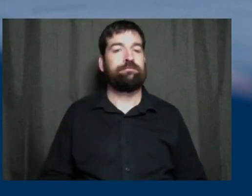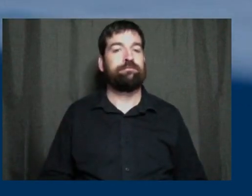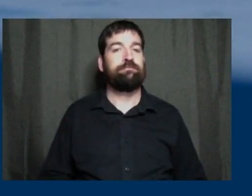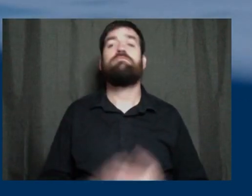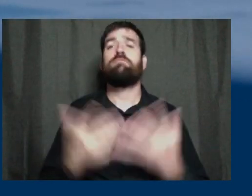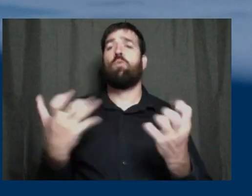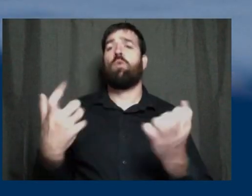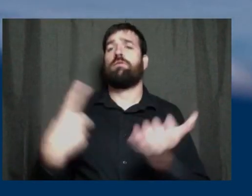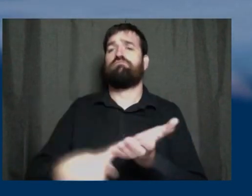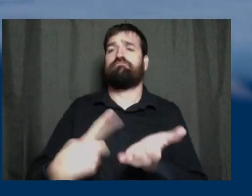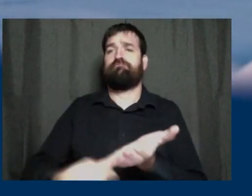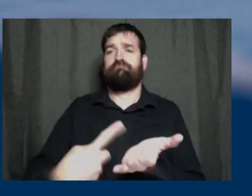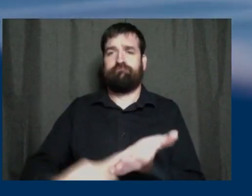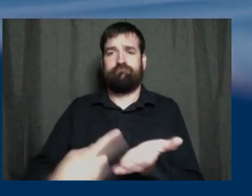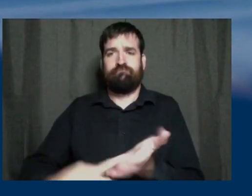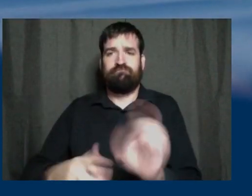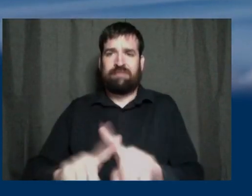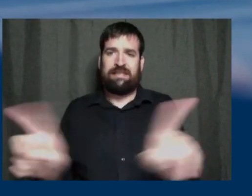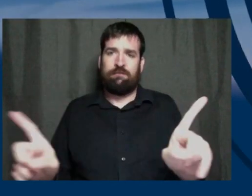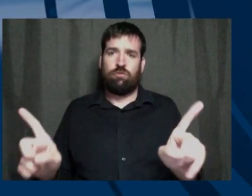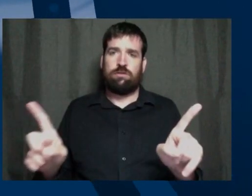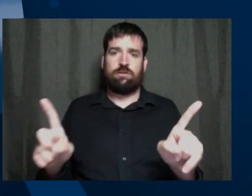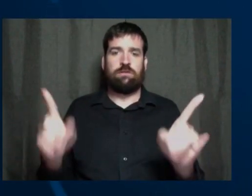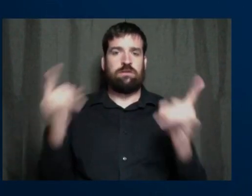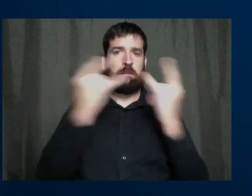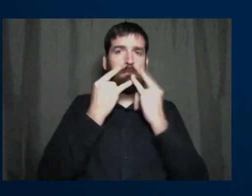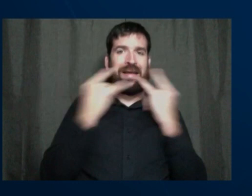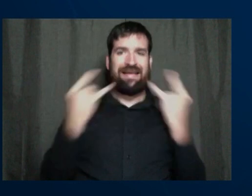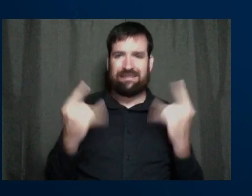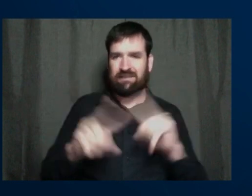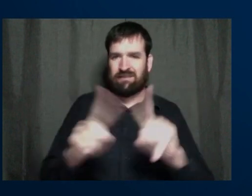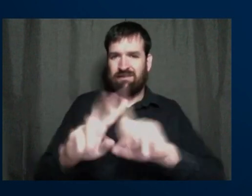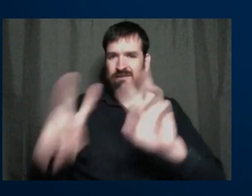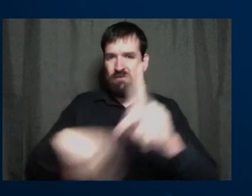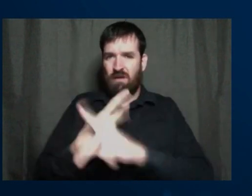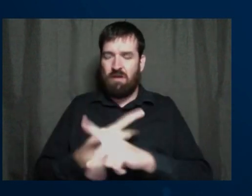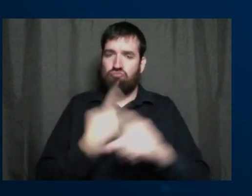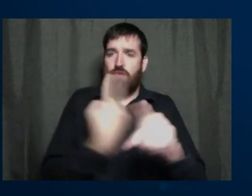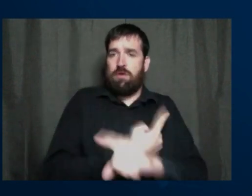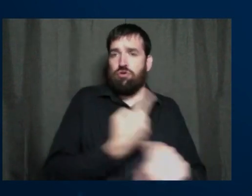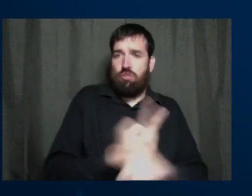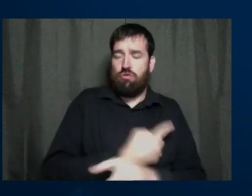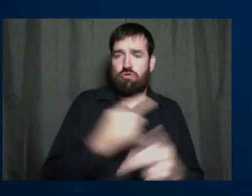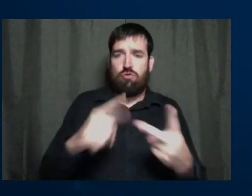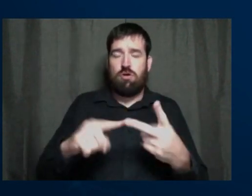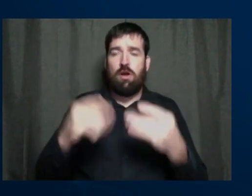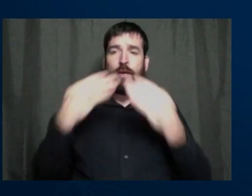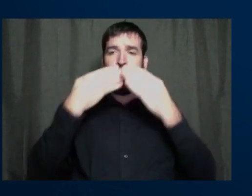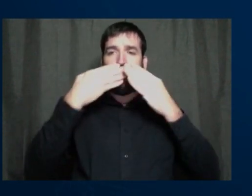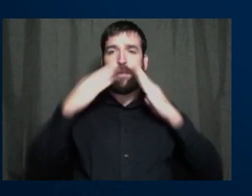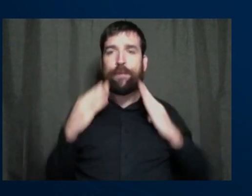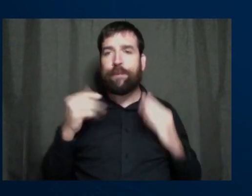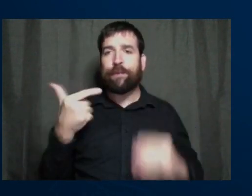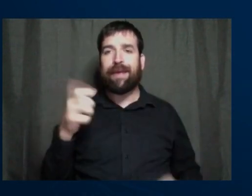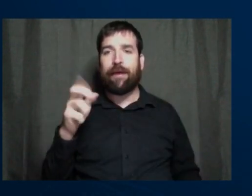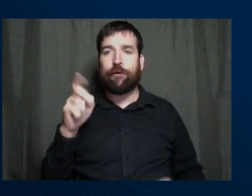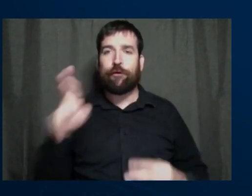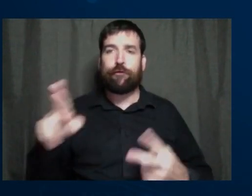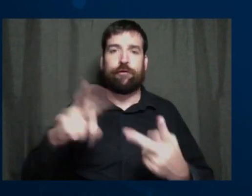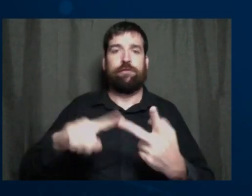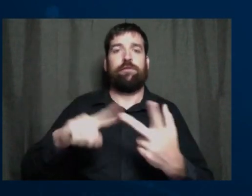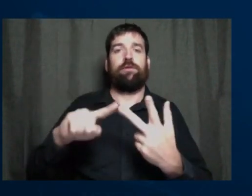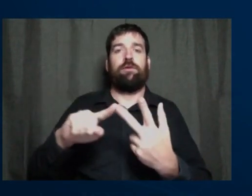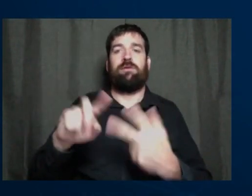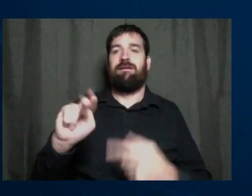the differences in masking and different types of masks: regular face masks, gaiters, N95, surgical masks. Dr. Hawkinson, I'll let